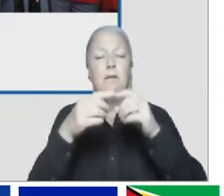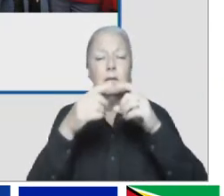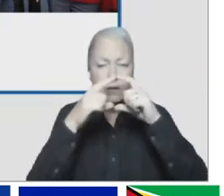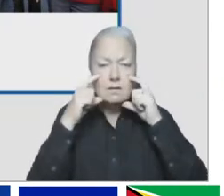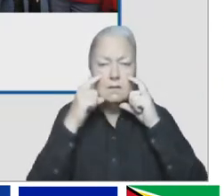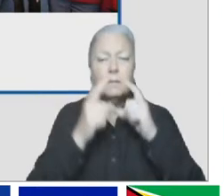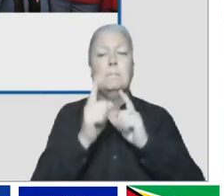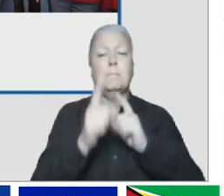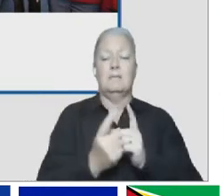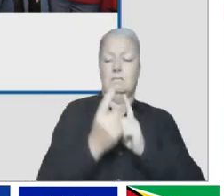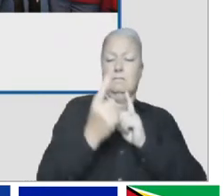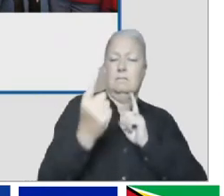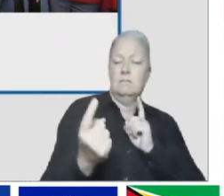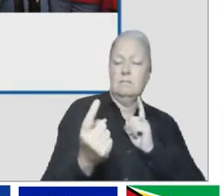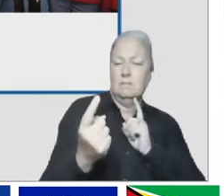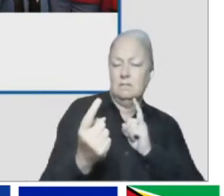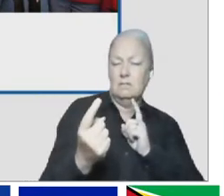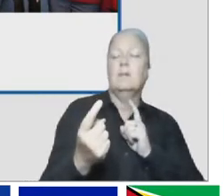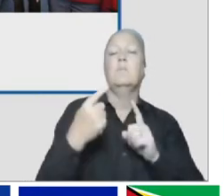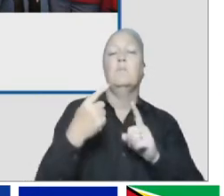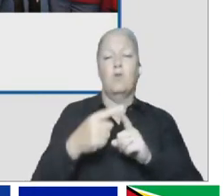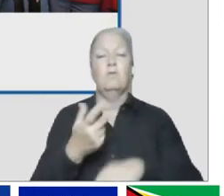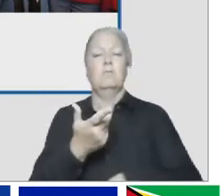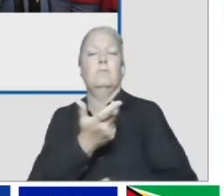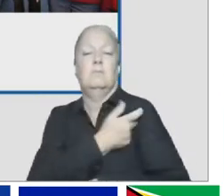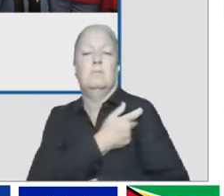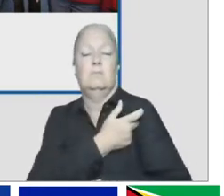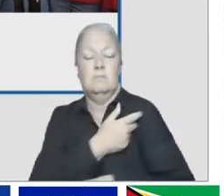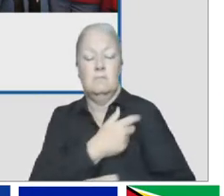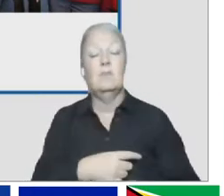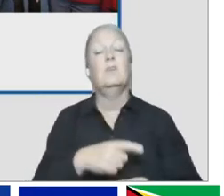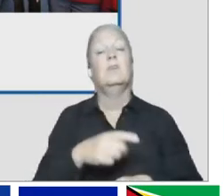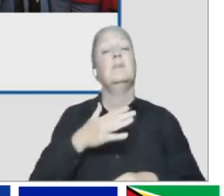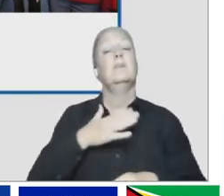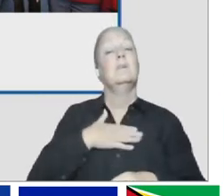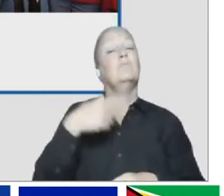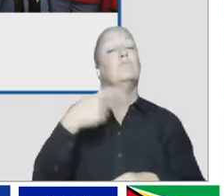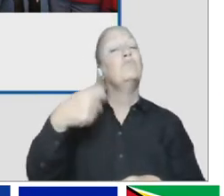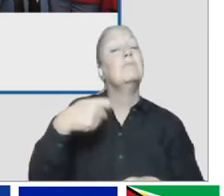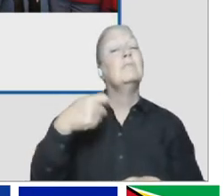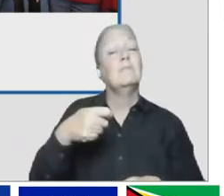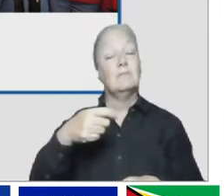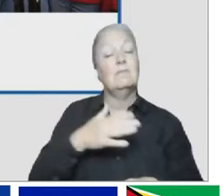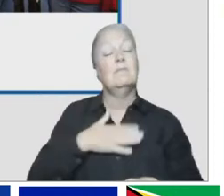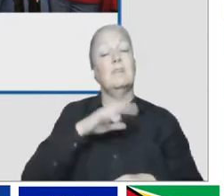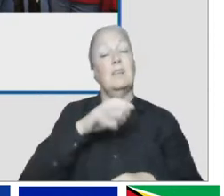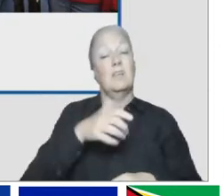vaccine. Well, the president of our country on March 2020 declared